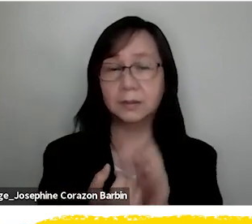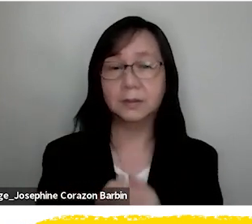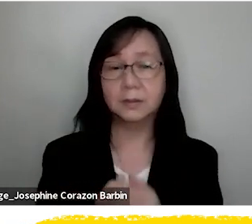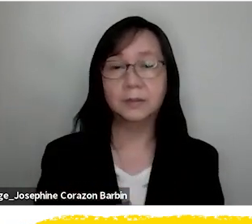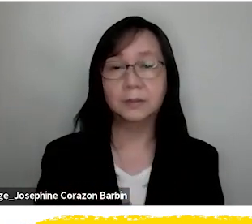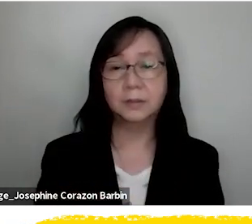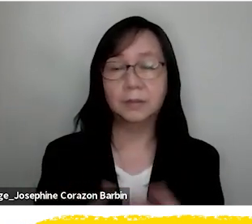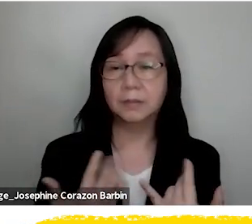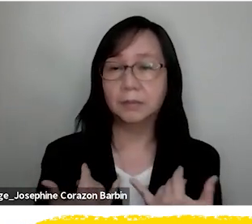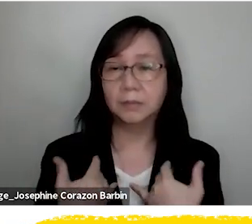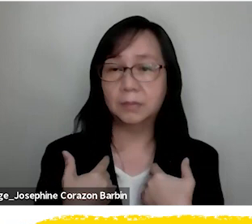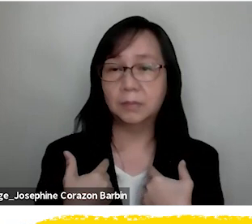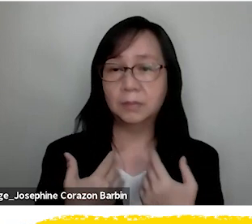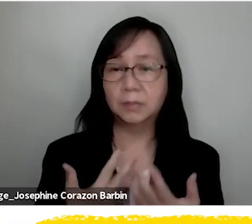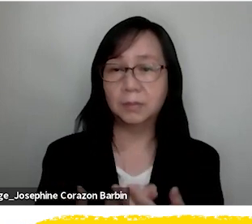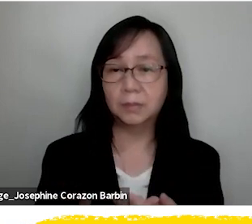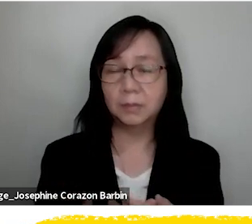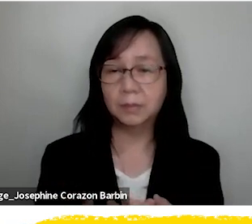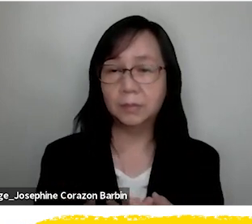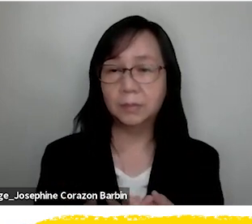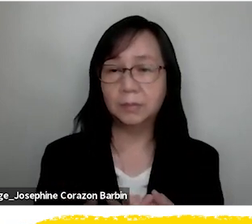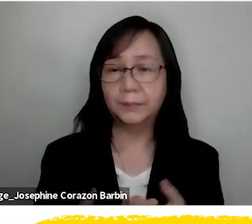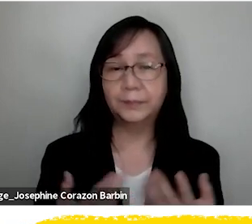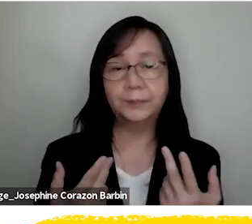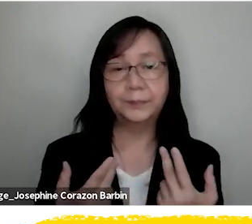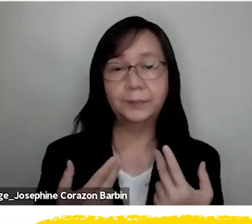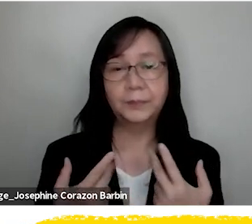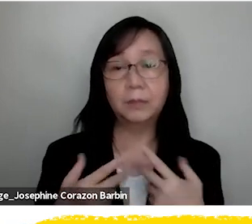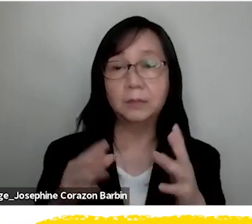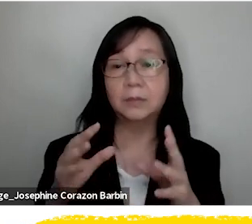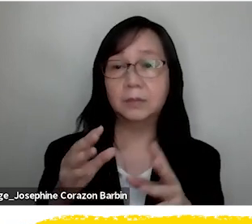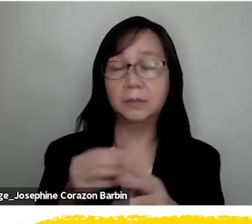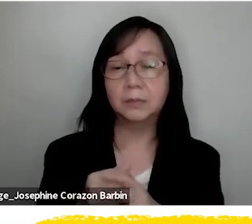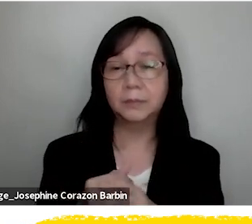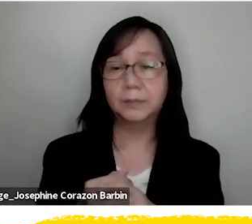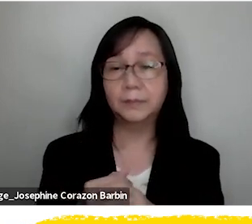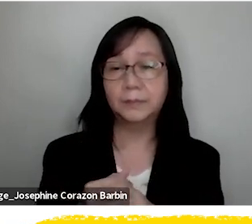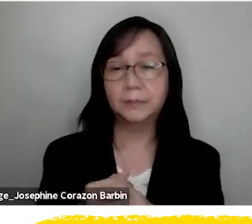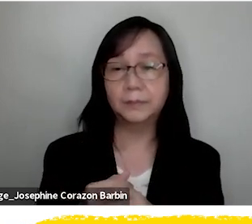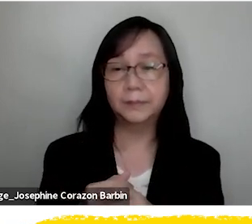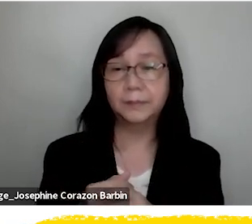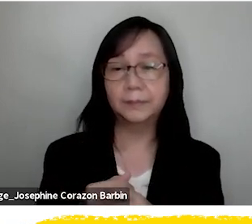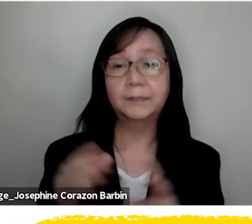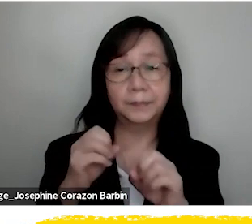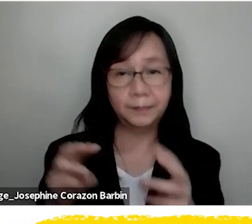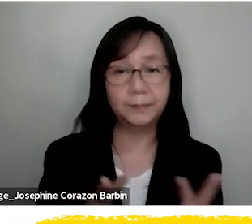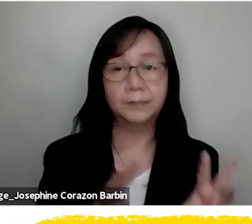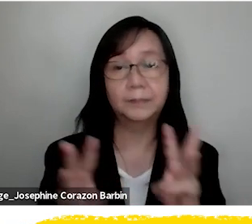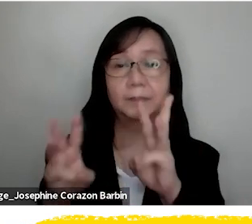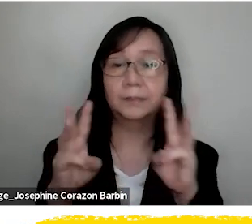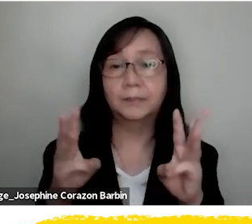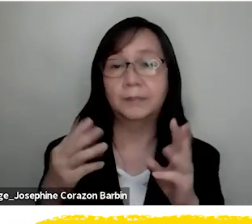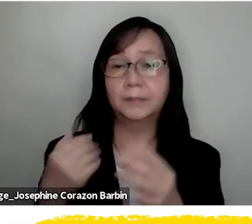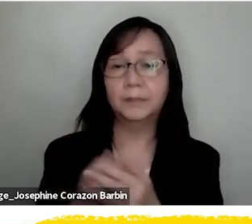Doesn't exist an exhaustive list. So take it just, you know, as a way of giving